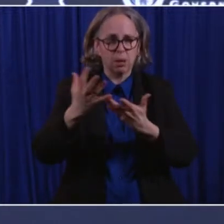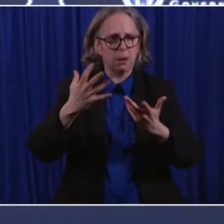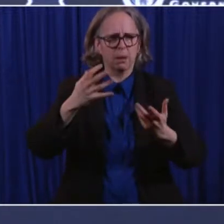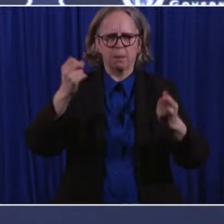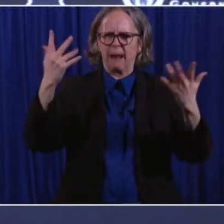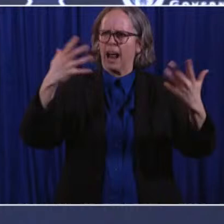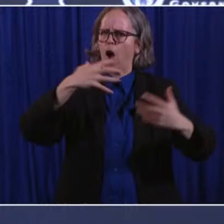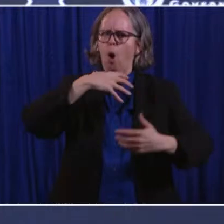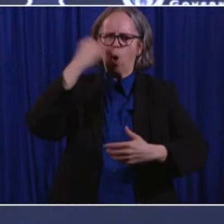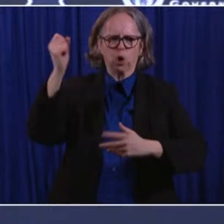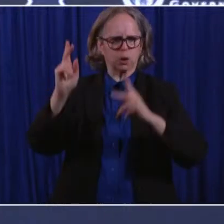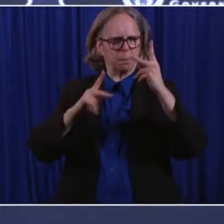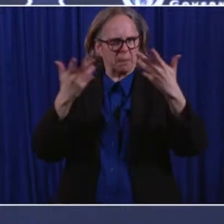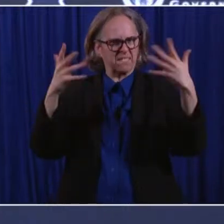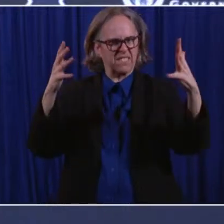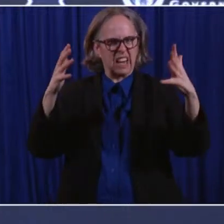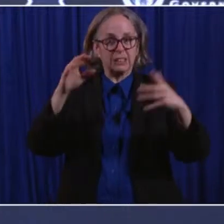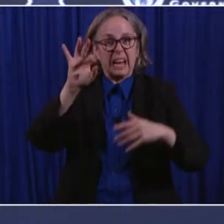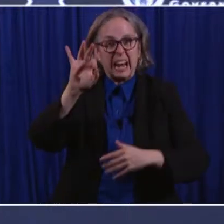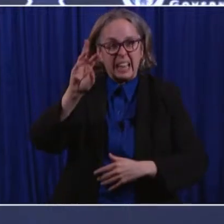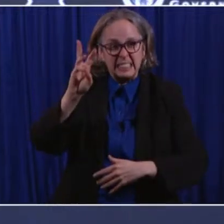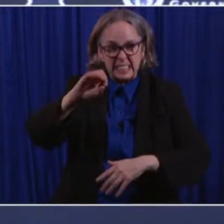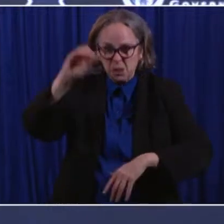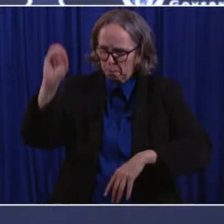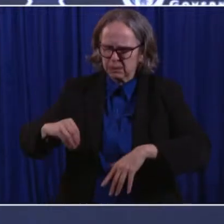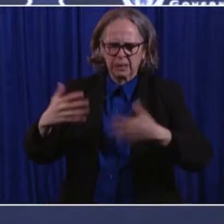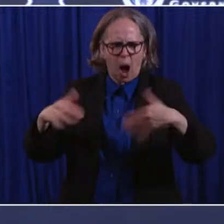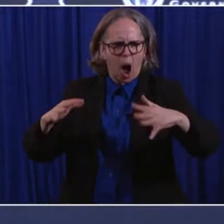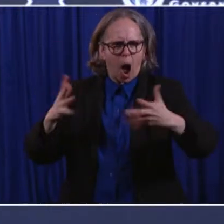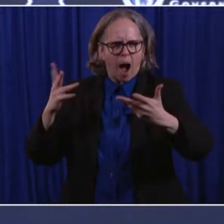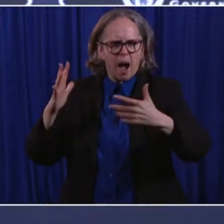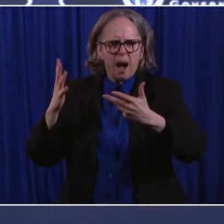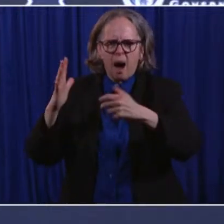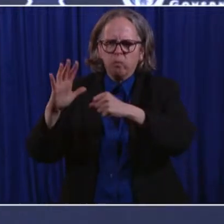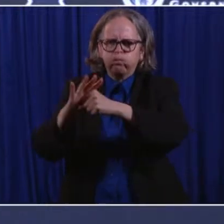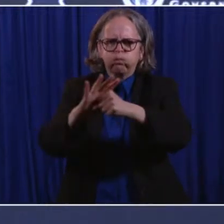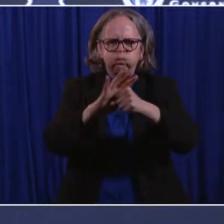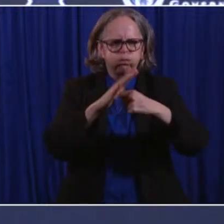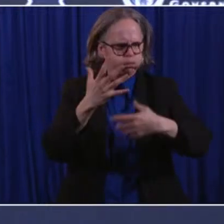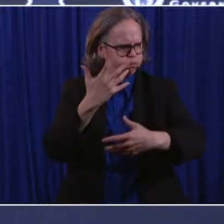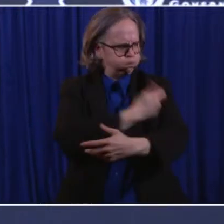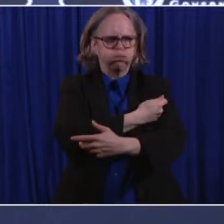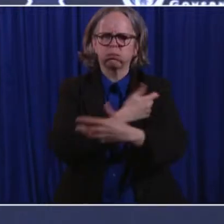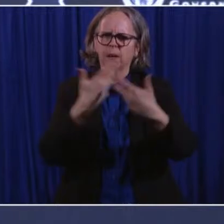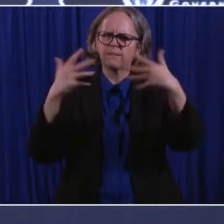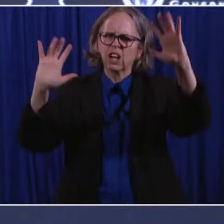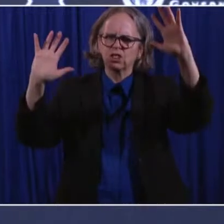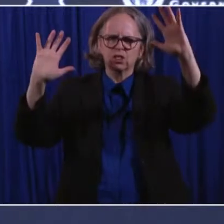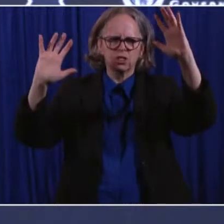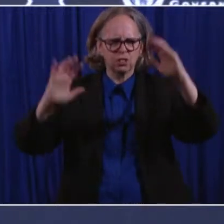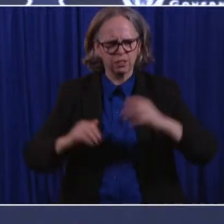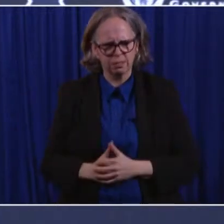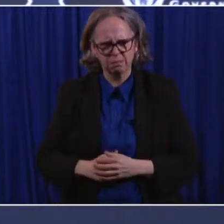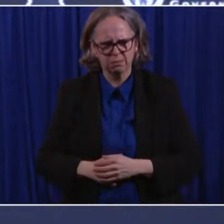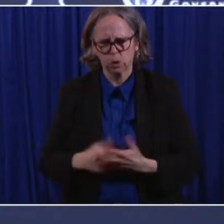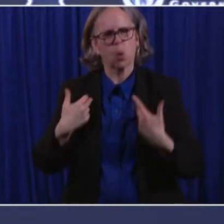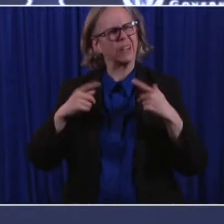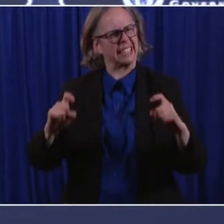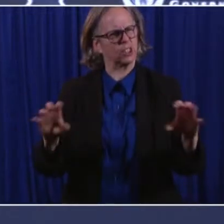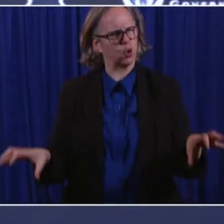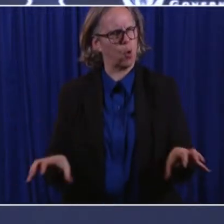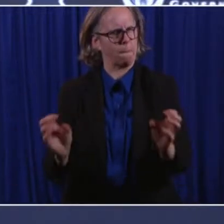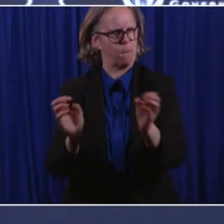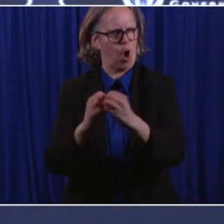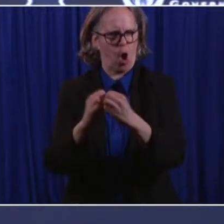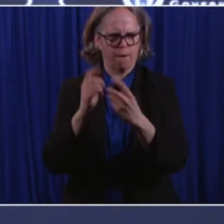affordable senior housing properties in the past several weeks in Hamilton County, and there will be more coming. The program continues to set up Cincinnati